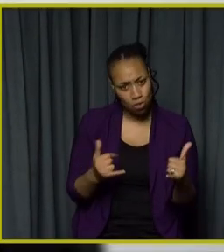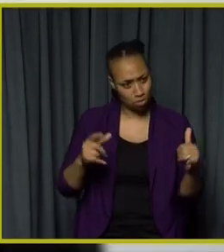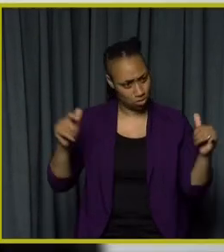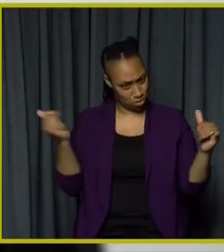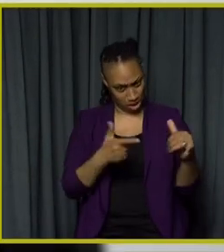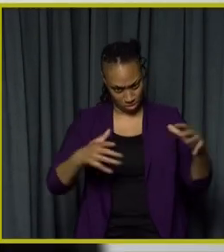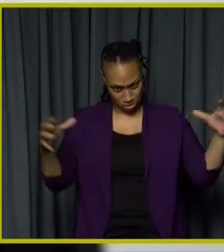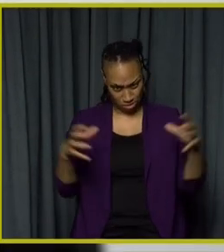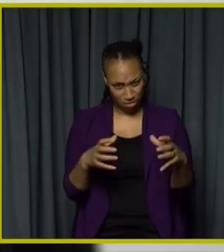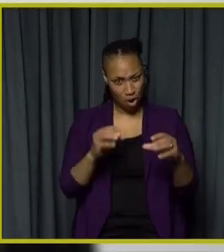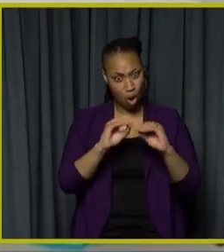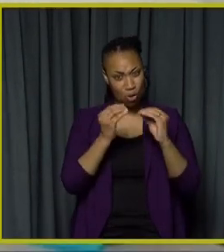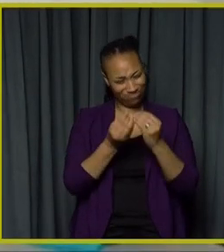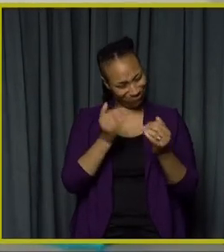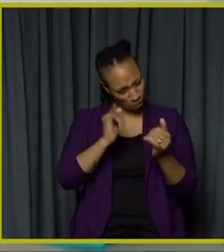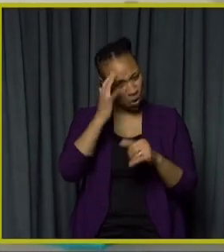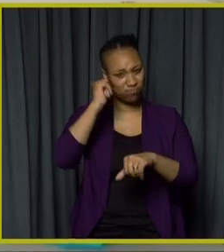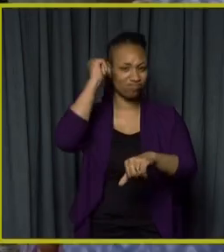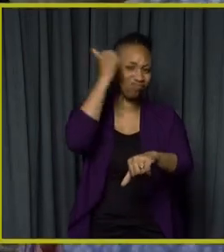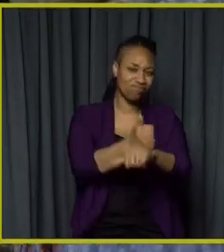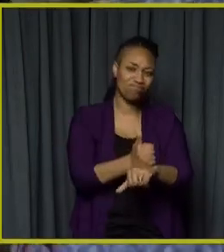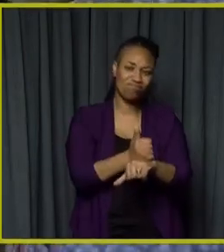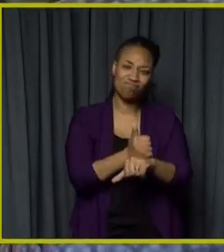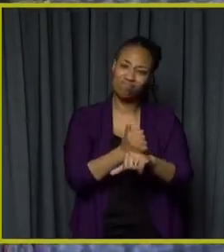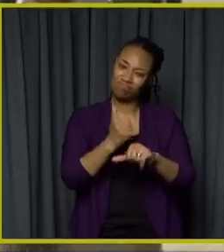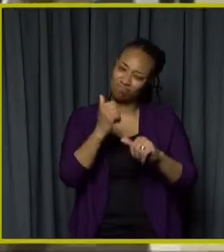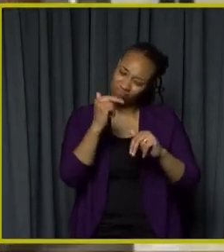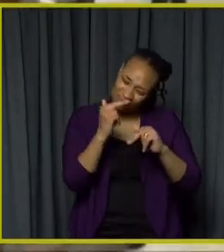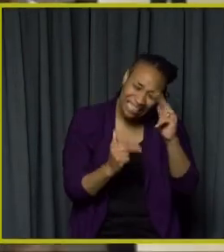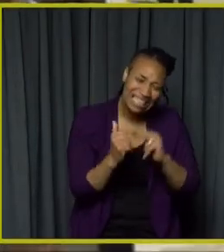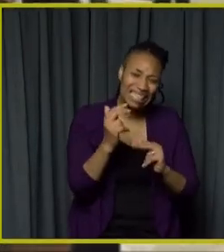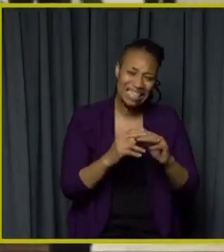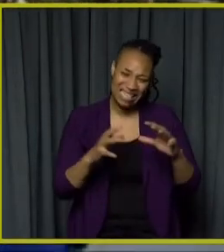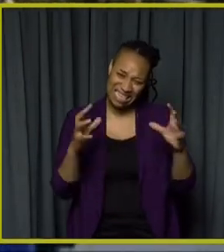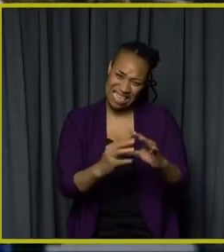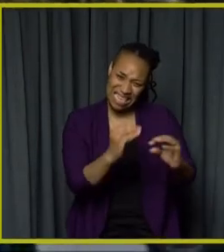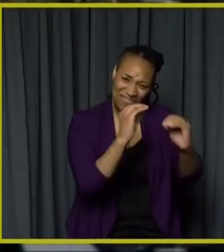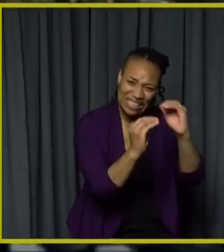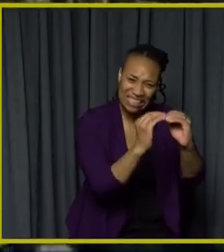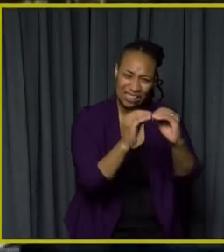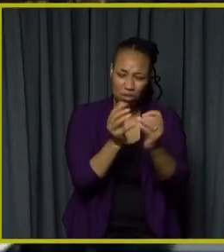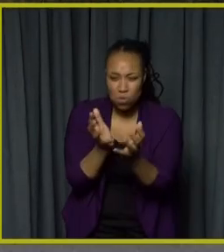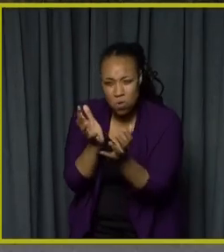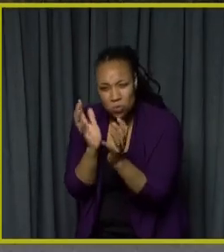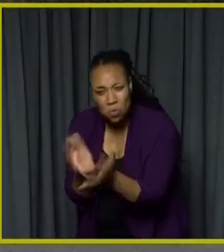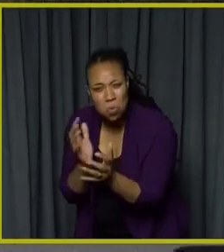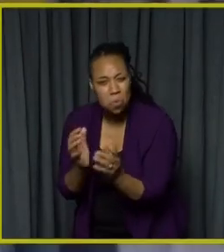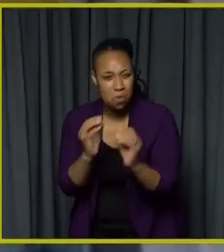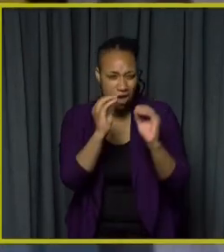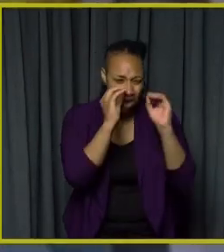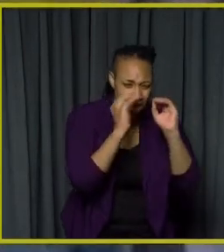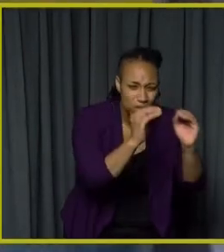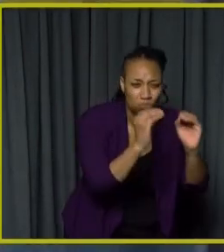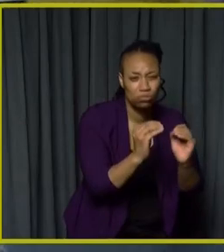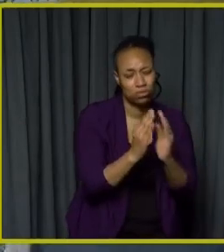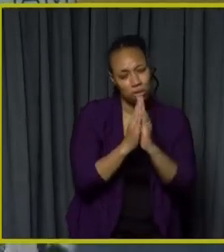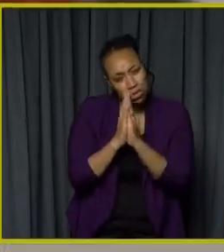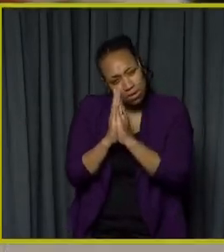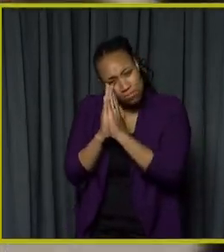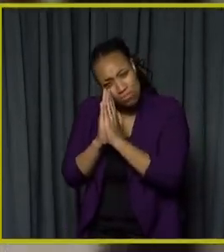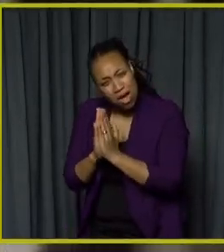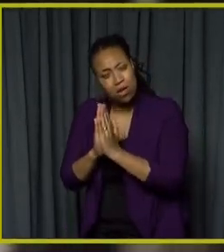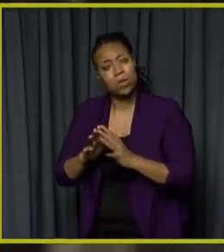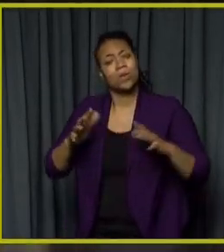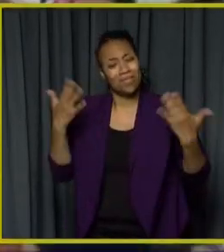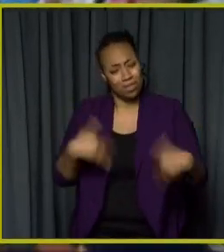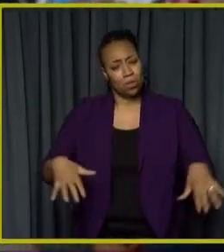that voting won't always fix, and that we've got to talk about, we've got to call it out, and we've got to mobilize and build a movement to be able to change these things